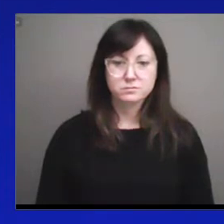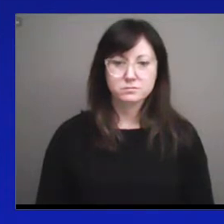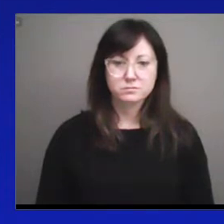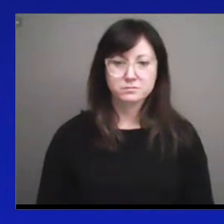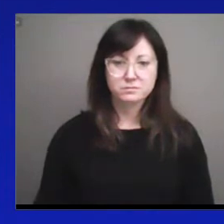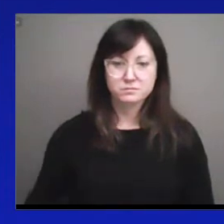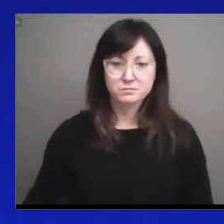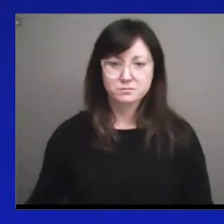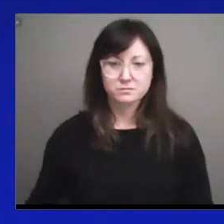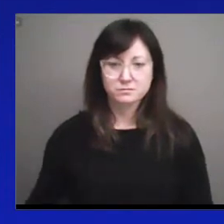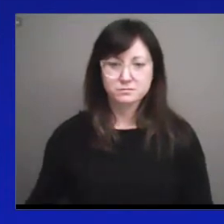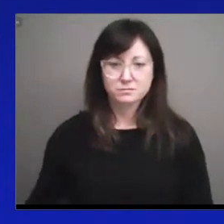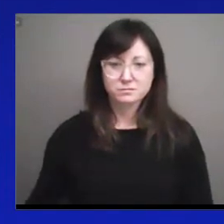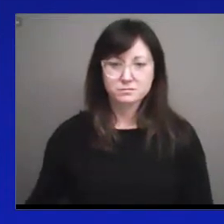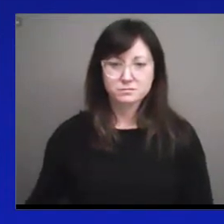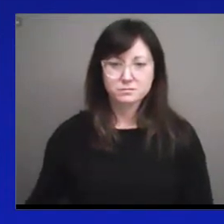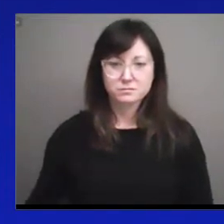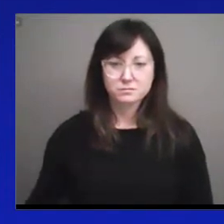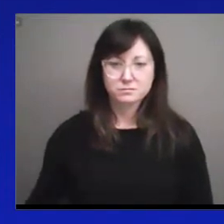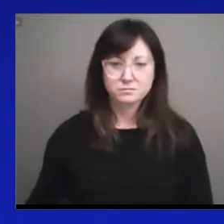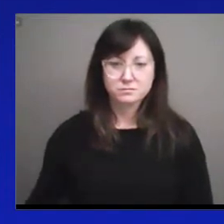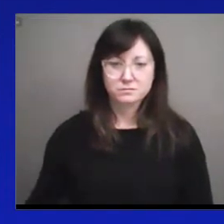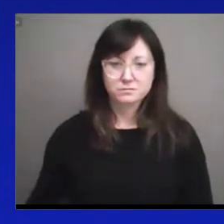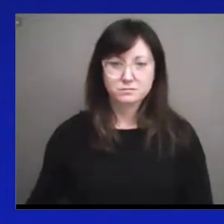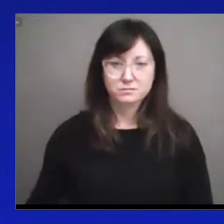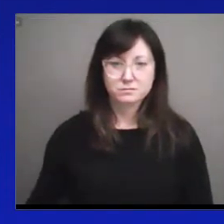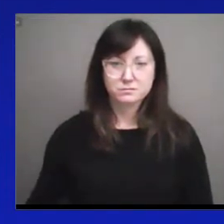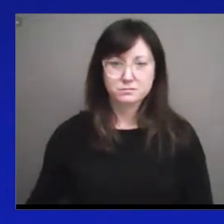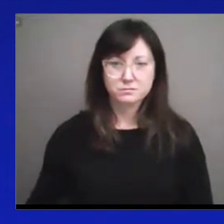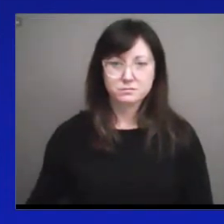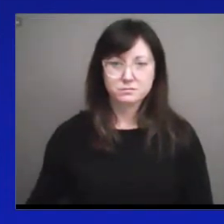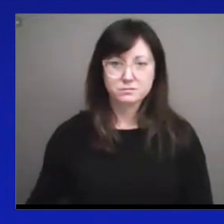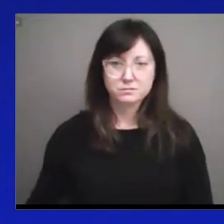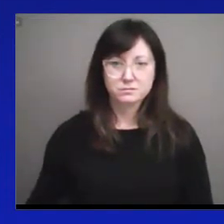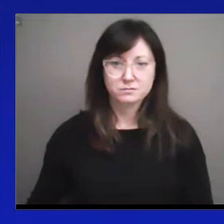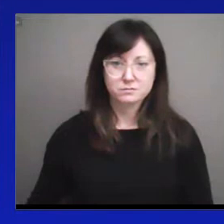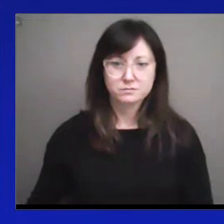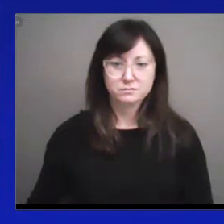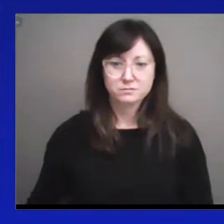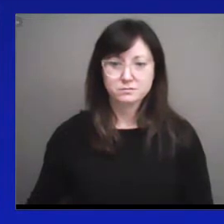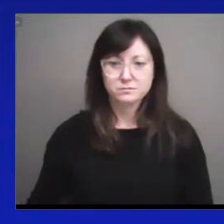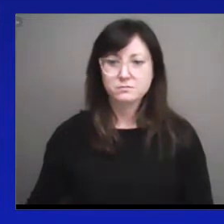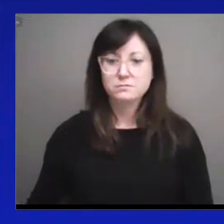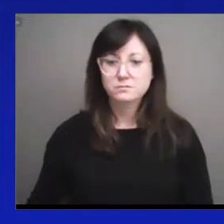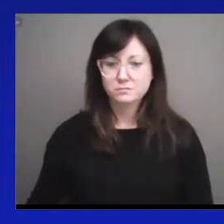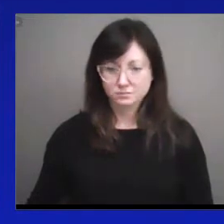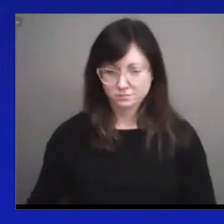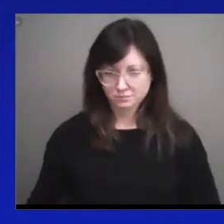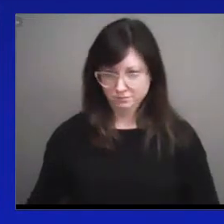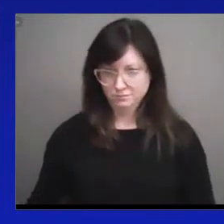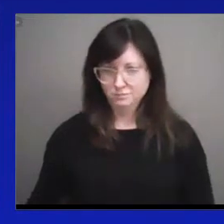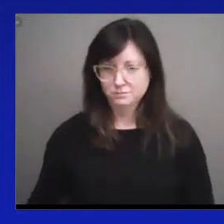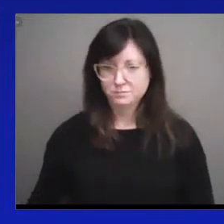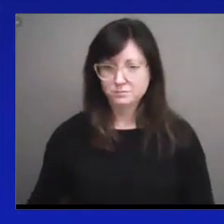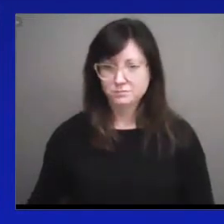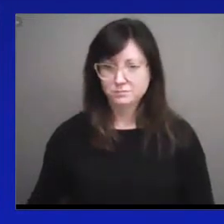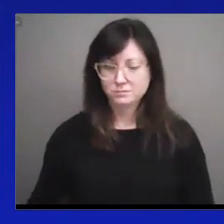is taken as a whole to make sure that the people of Ontario are protected. Thank you. We will now be going to Elizabeth Payne at the Ottawa